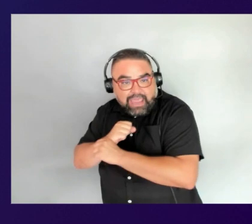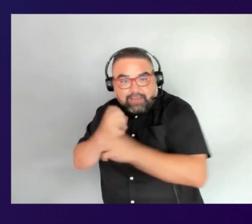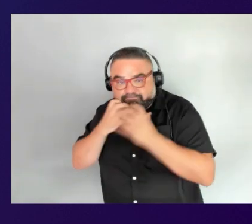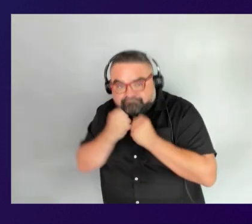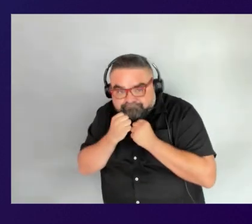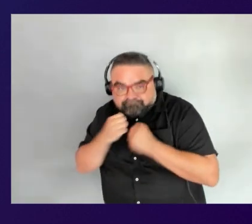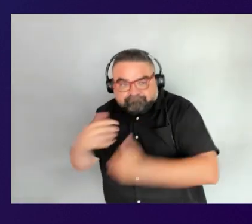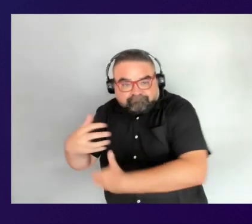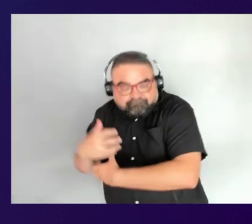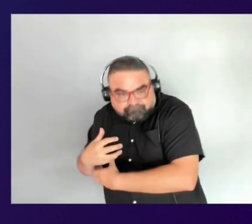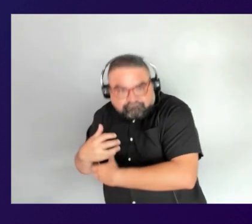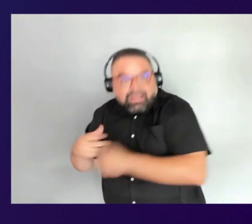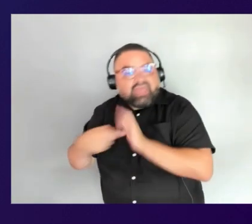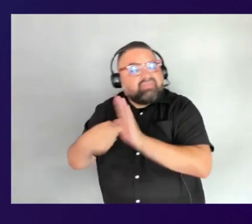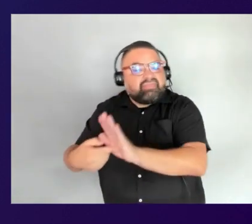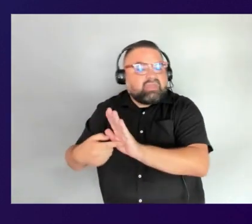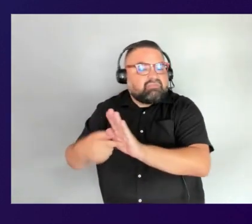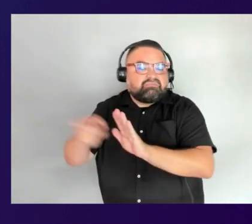simple file share to it.